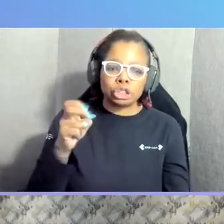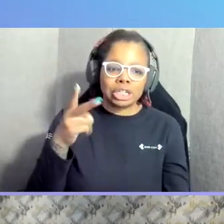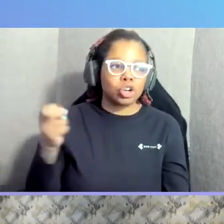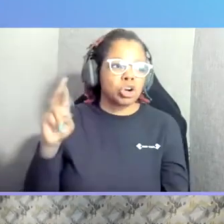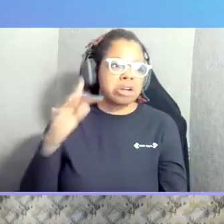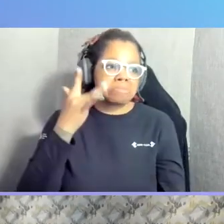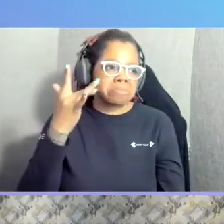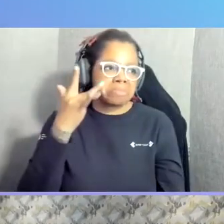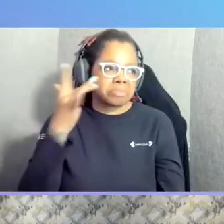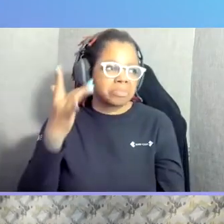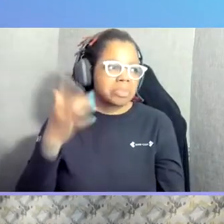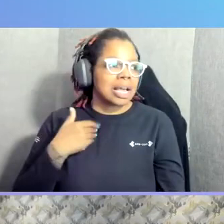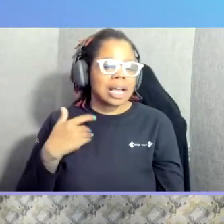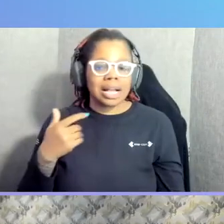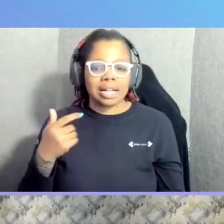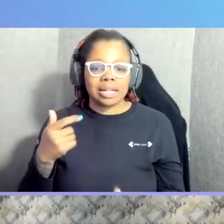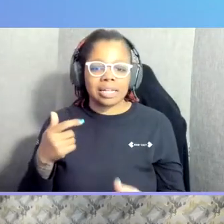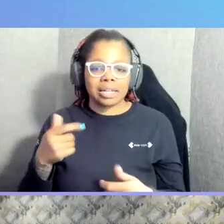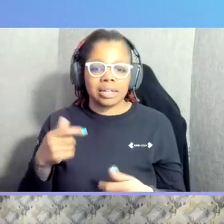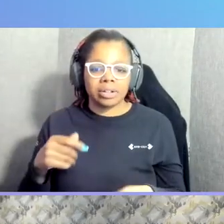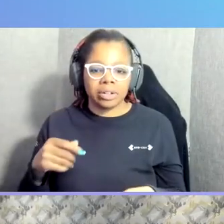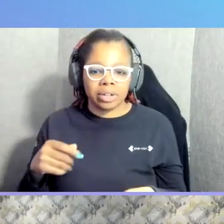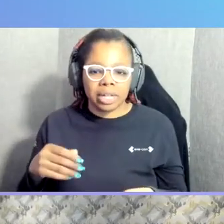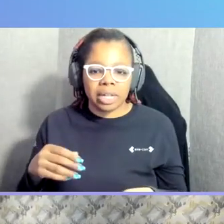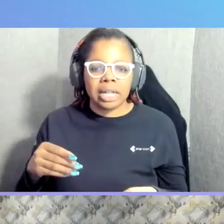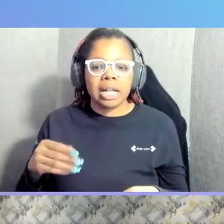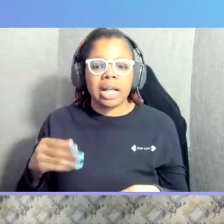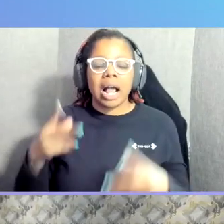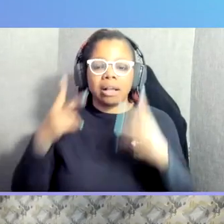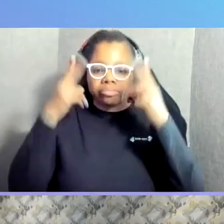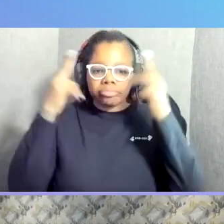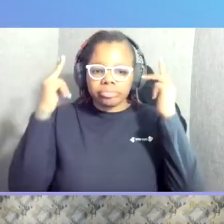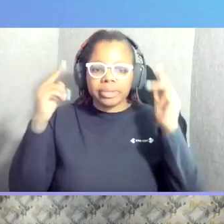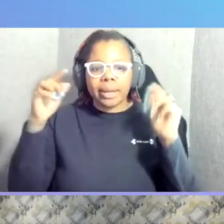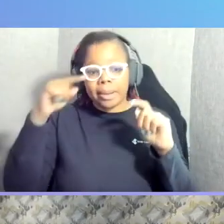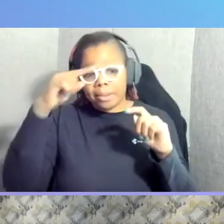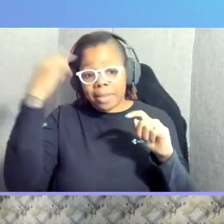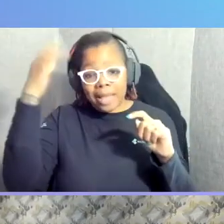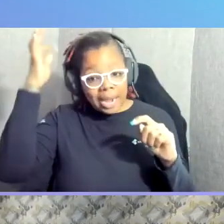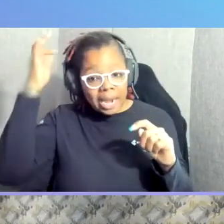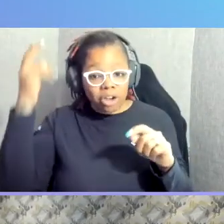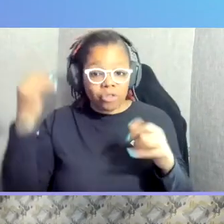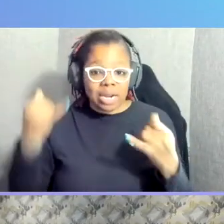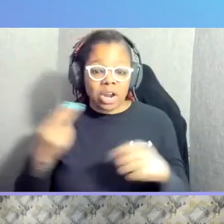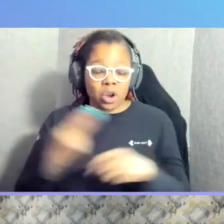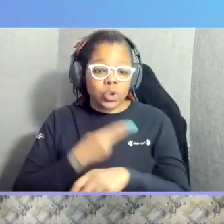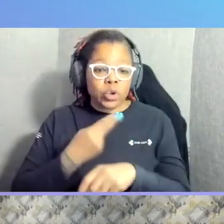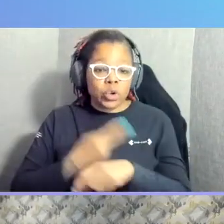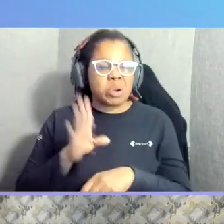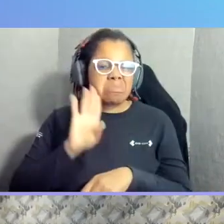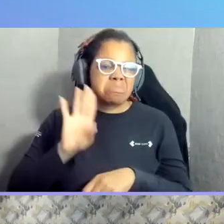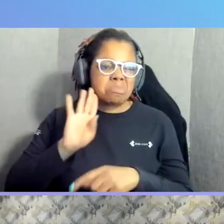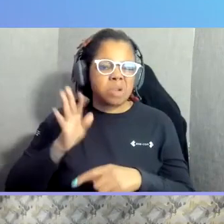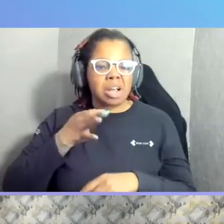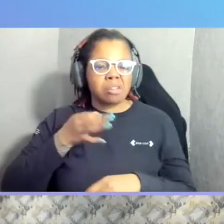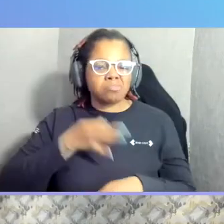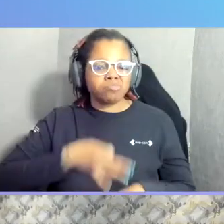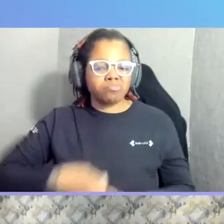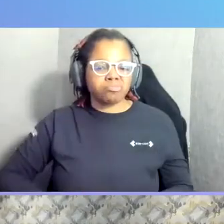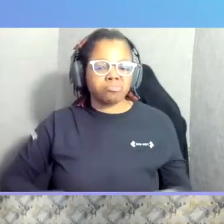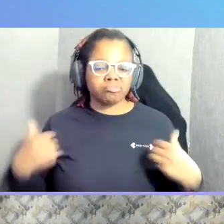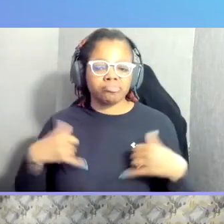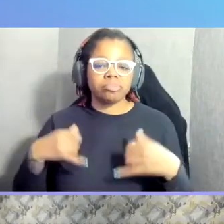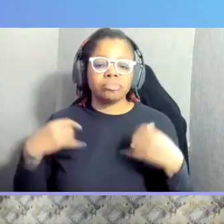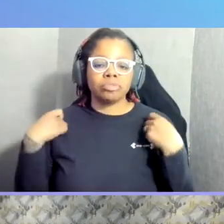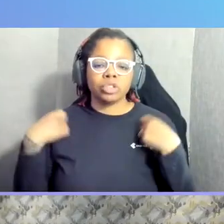woman. I have a pixie haircut and black hair. Right now, I'm wearing a beige button-down shirt, and I have